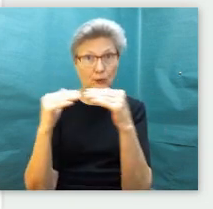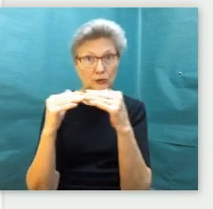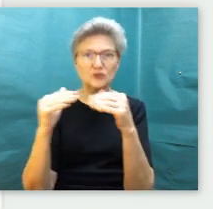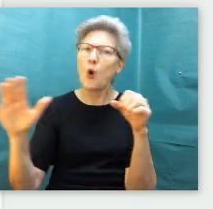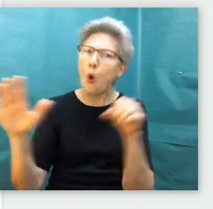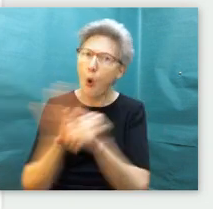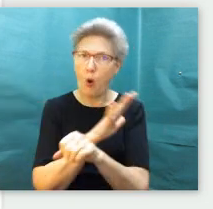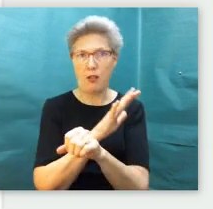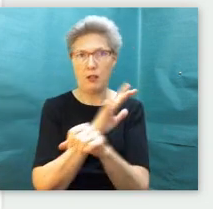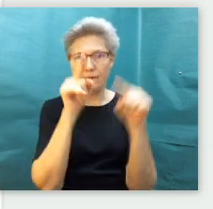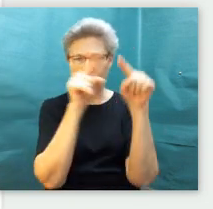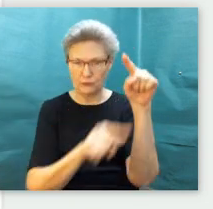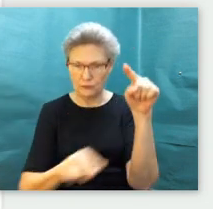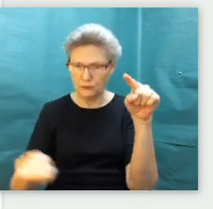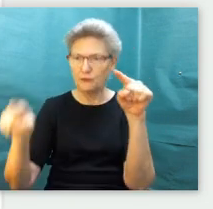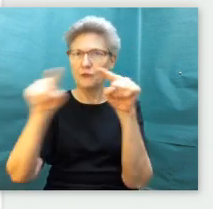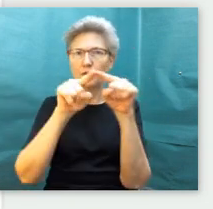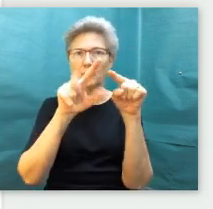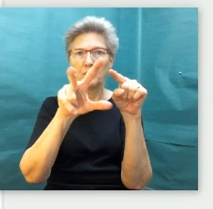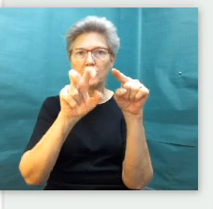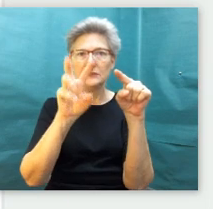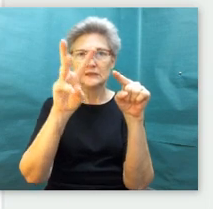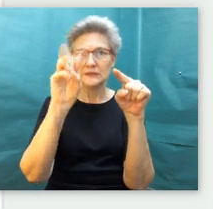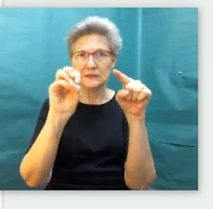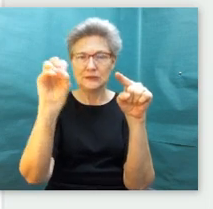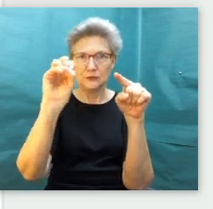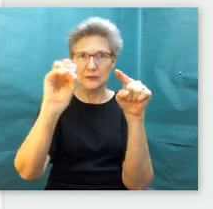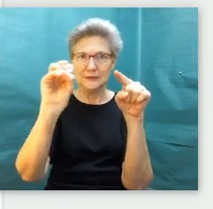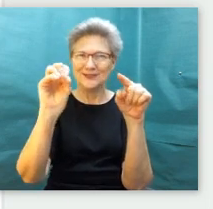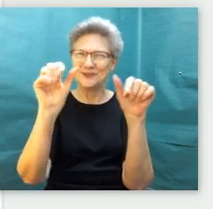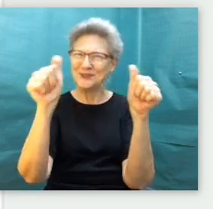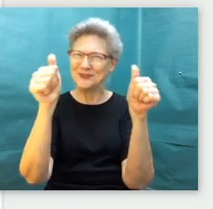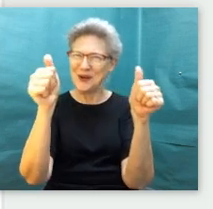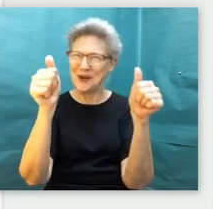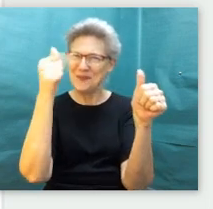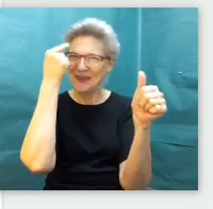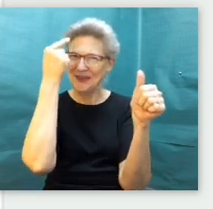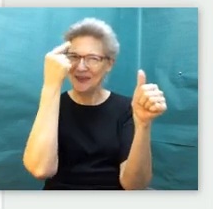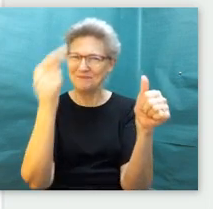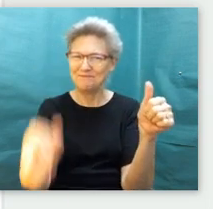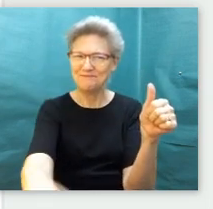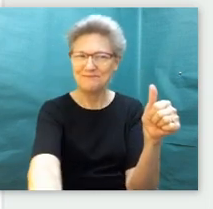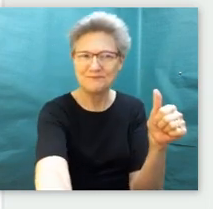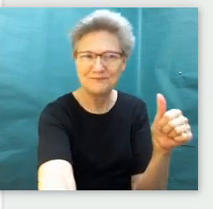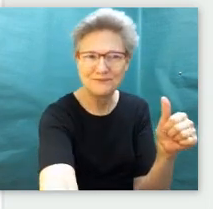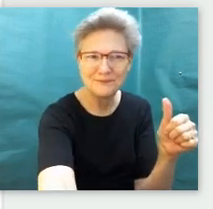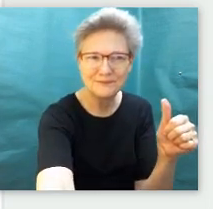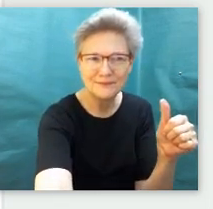equals our whole of 360 degrees. Great thinking.